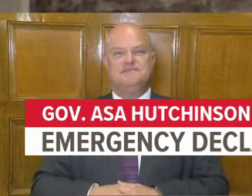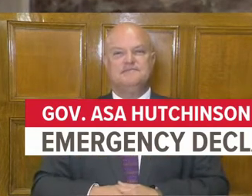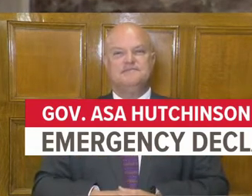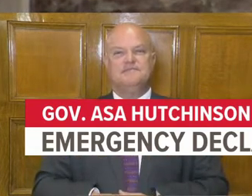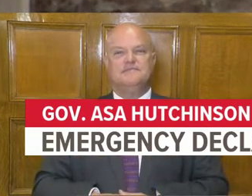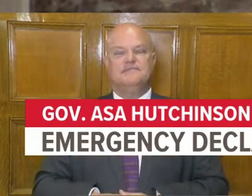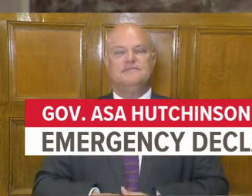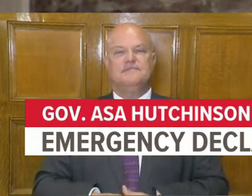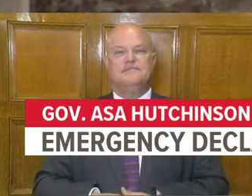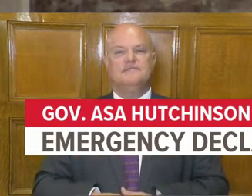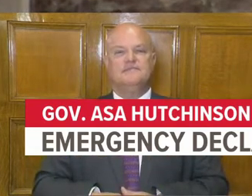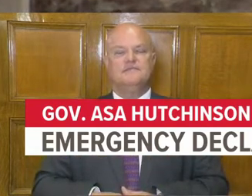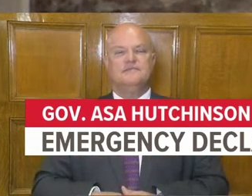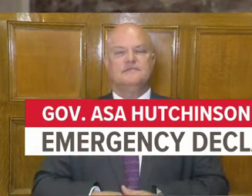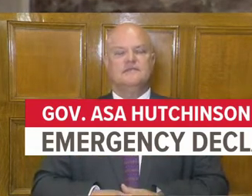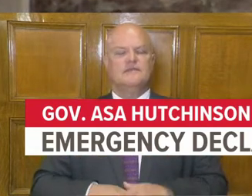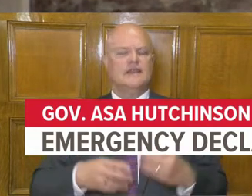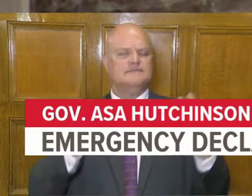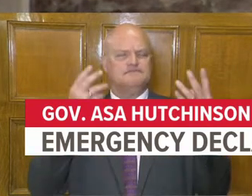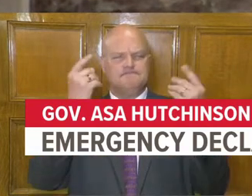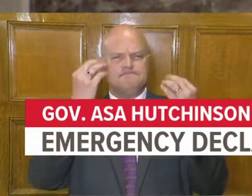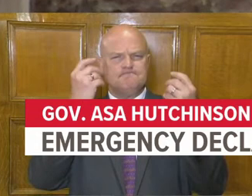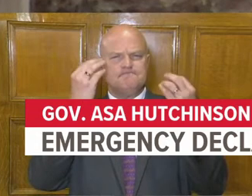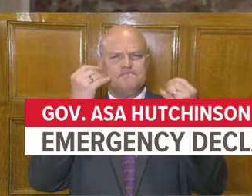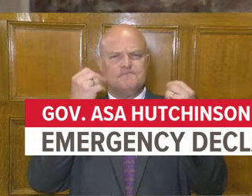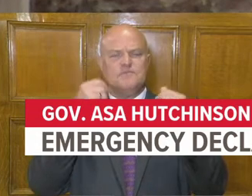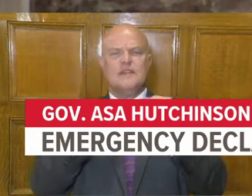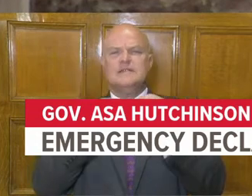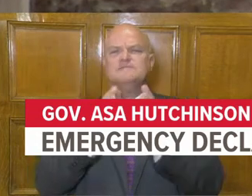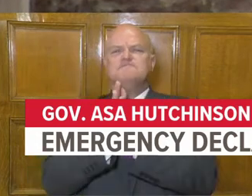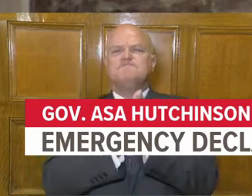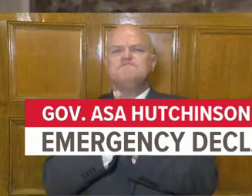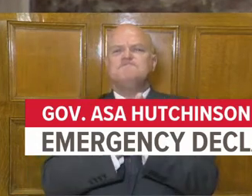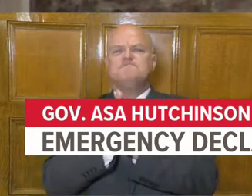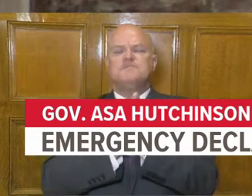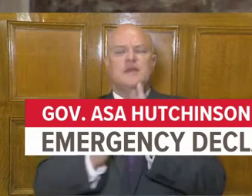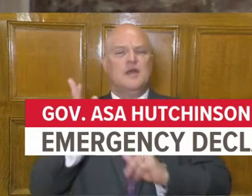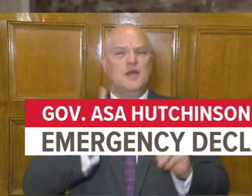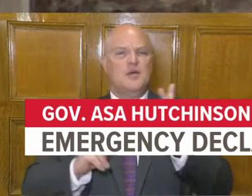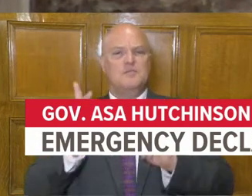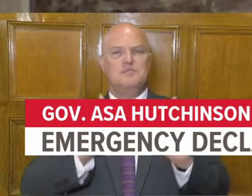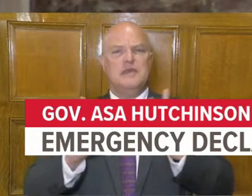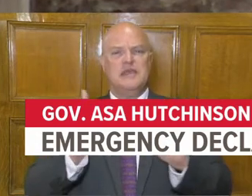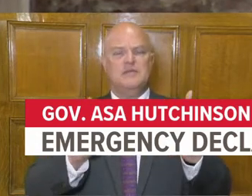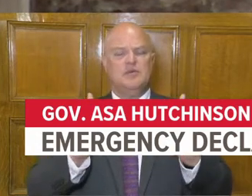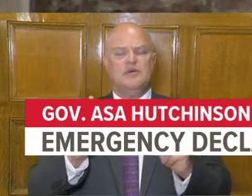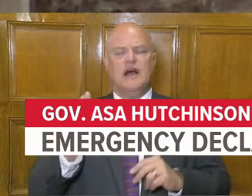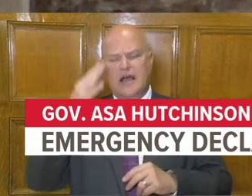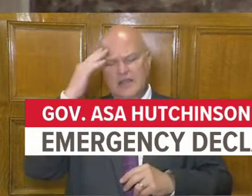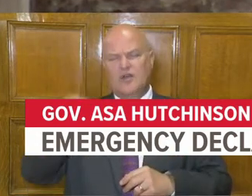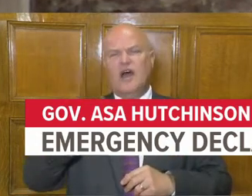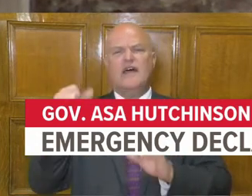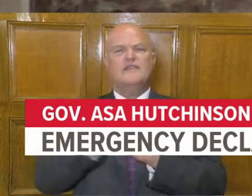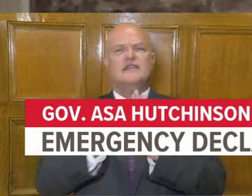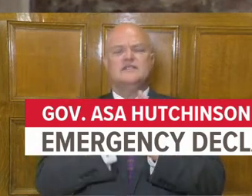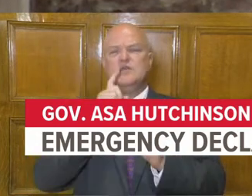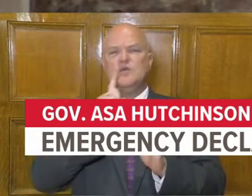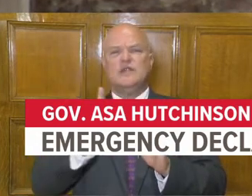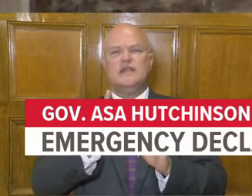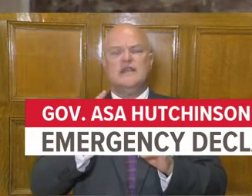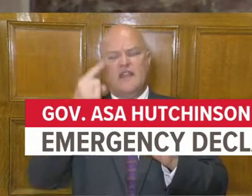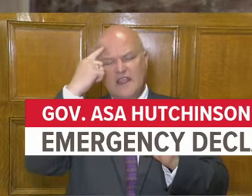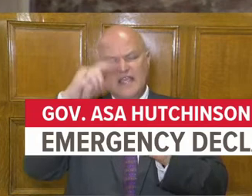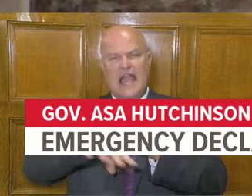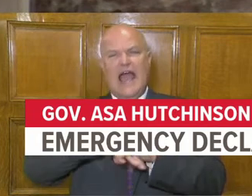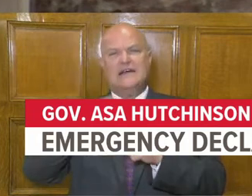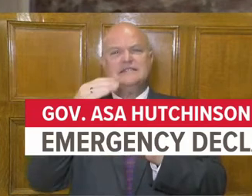Have you kicked around any ideas on how to incentivize the general public? Obviously, some other states are kind of really going outside the box with